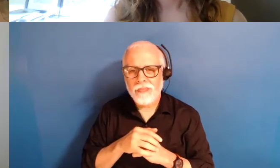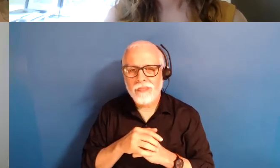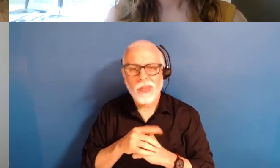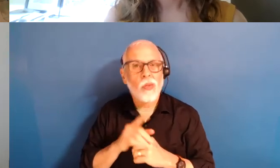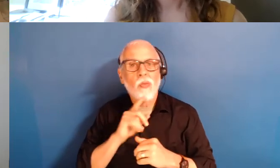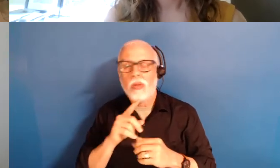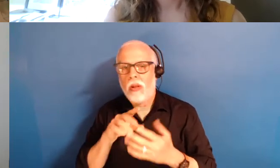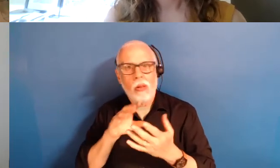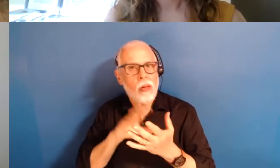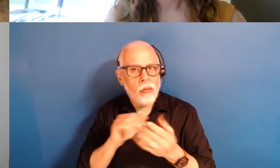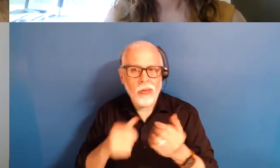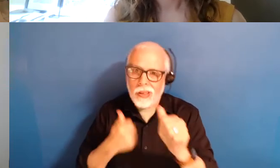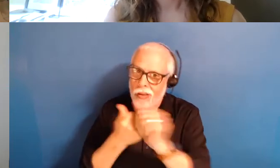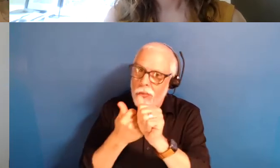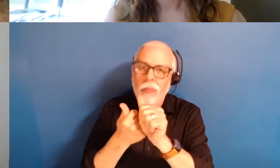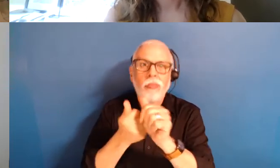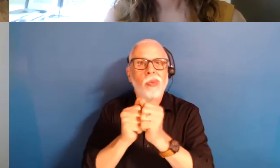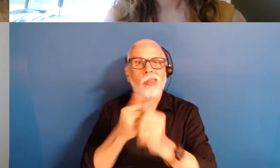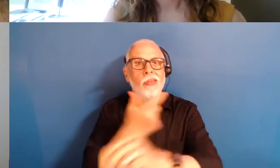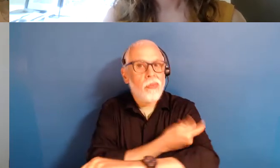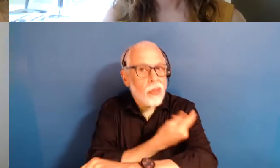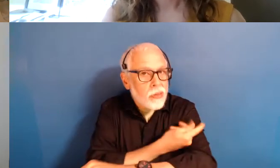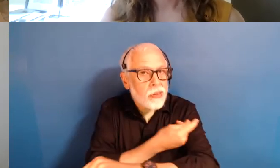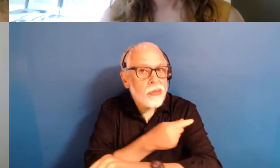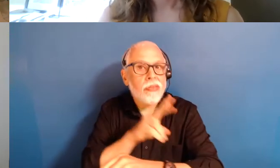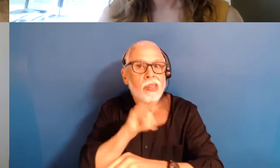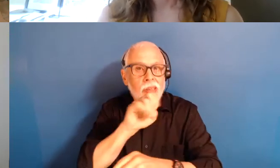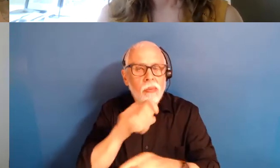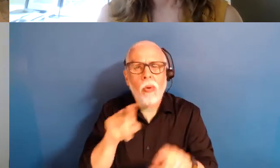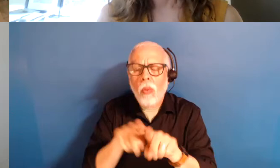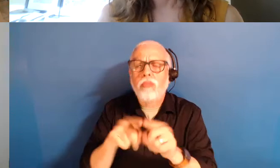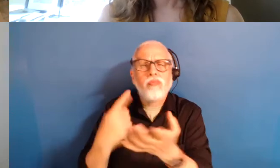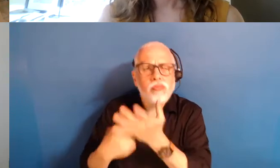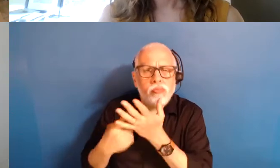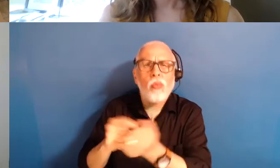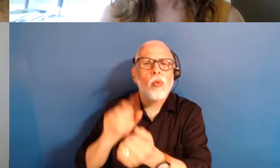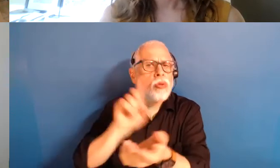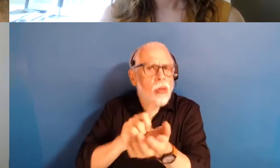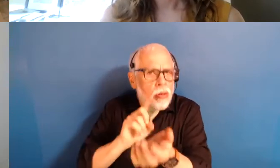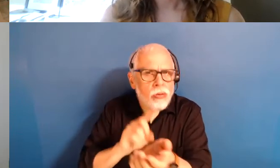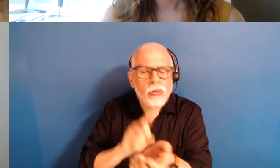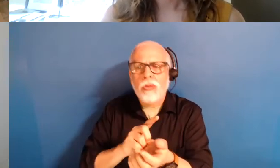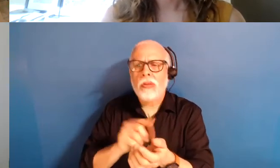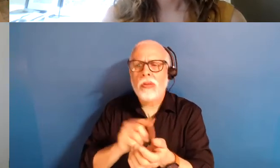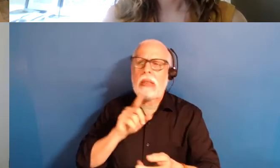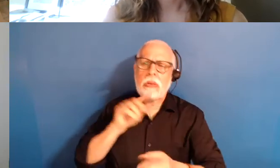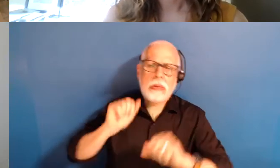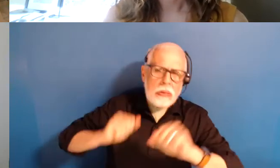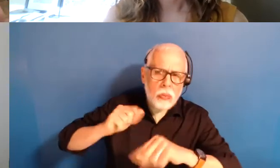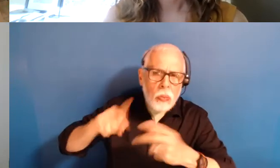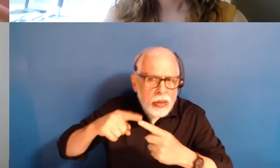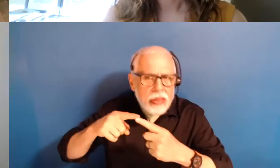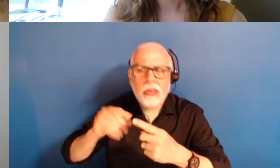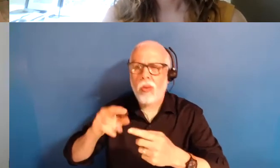getting as up to date on your vaccine as you can, but also like talking with your primary care provider if you're not sure about timing, or if